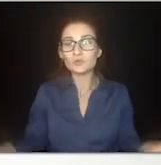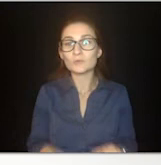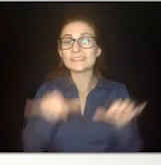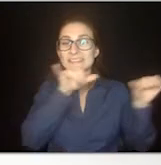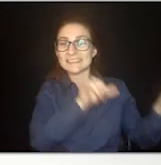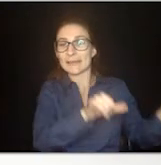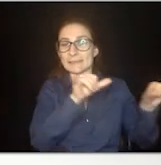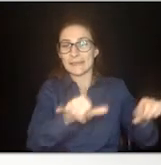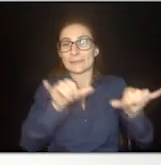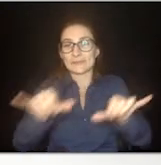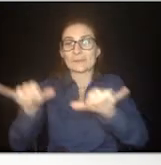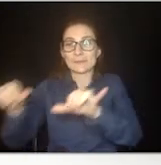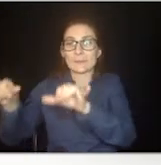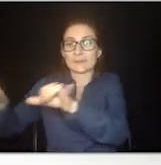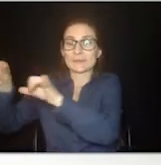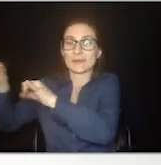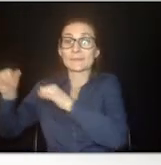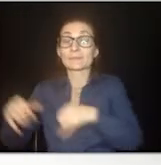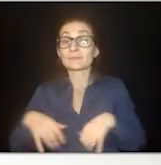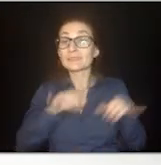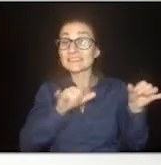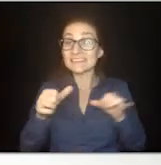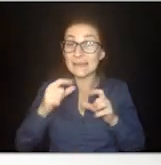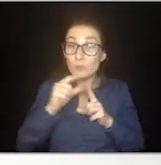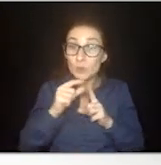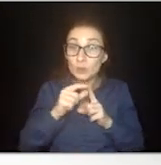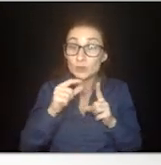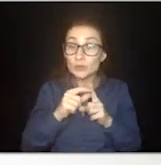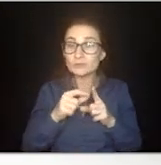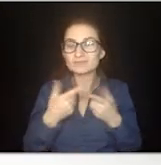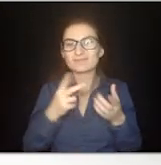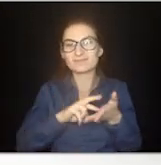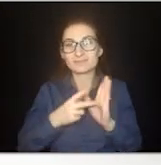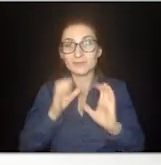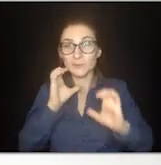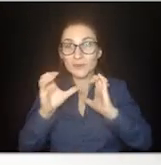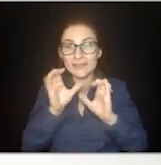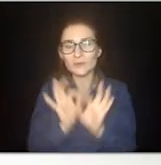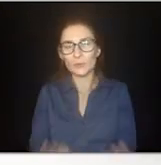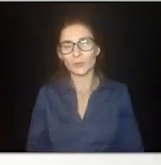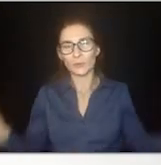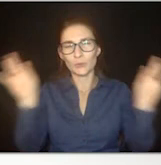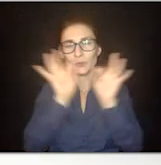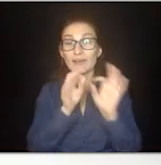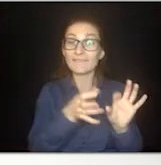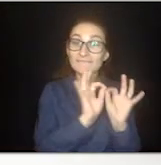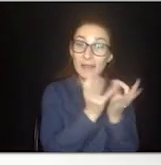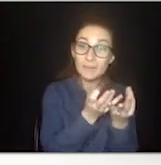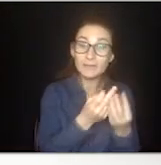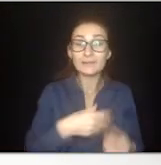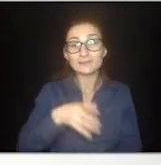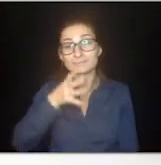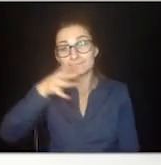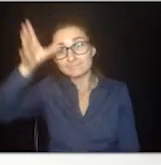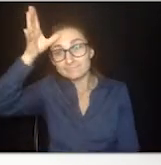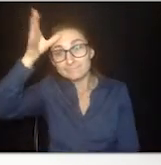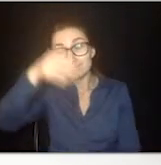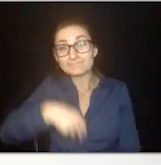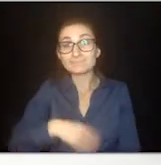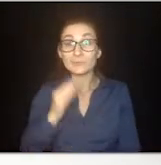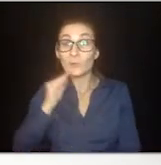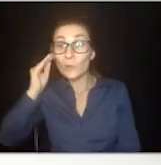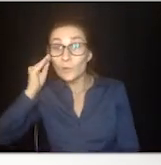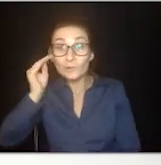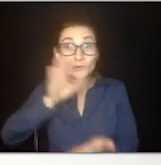to be doing it the same way. Using the same words. So communication is key between family members, between mom